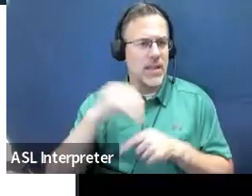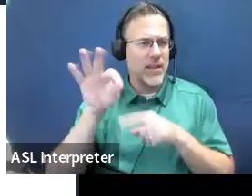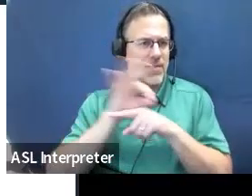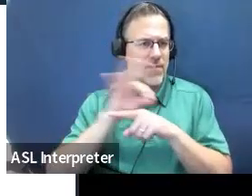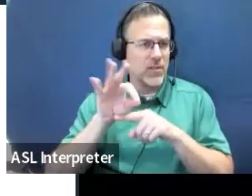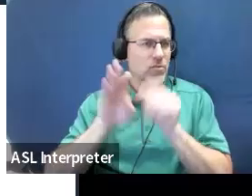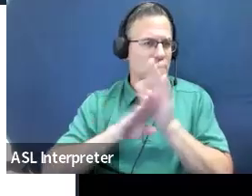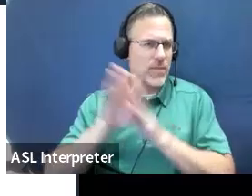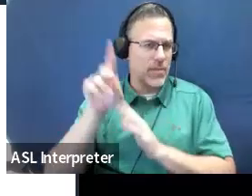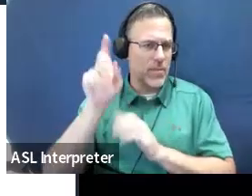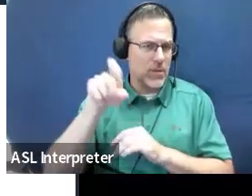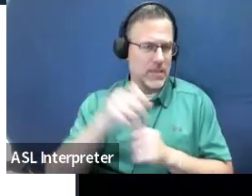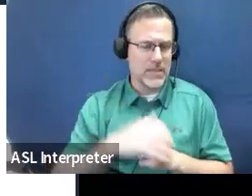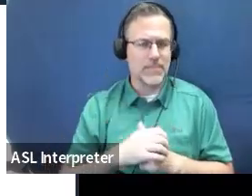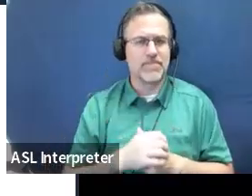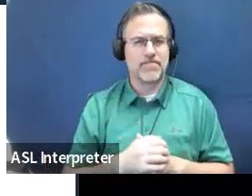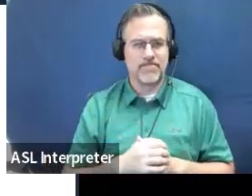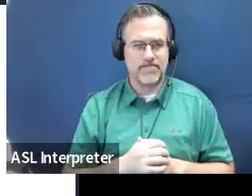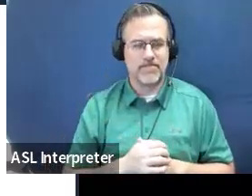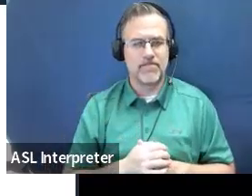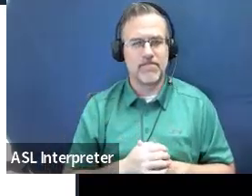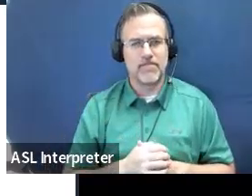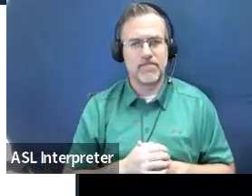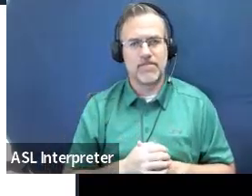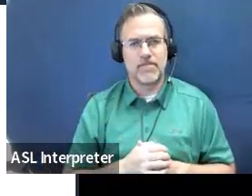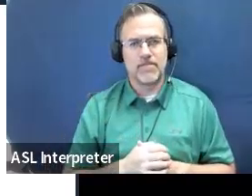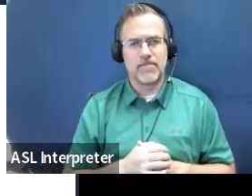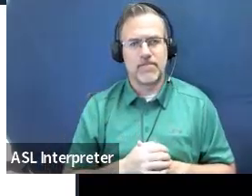functional developmental needs.